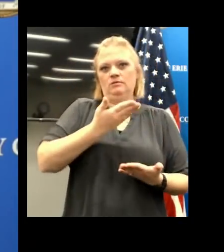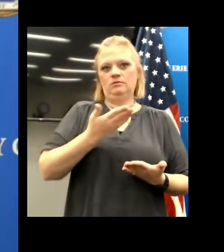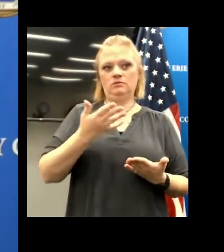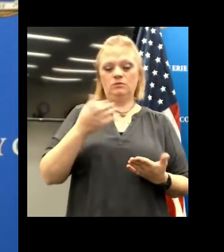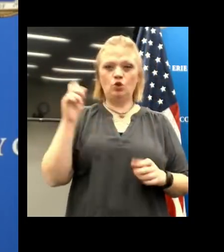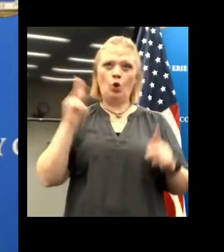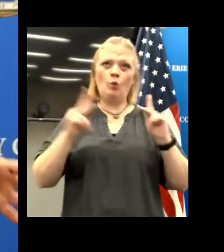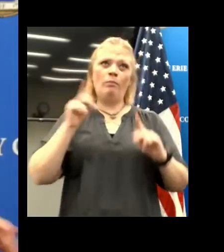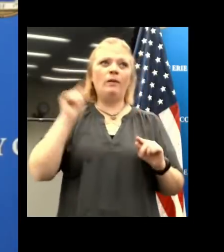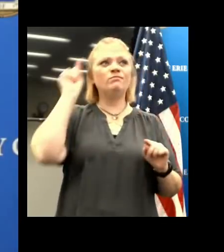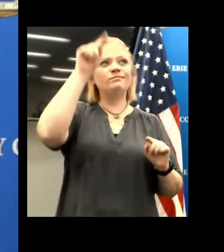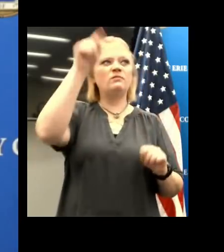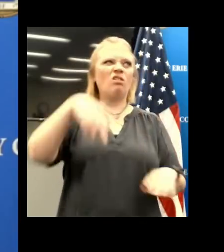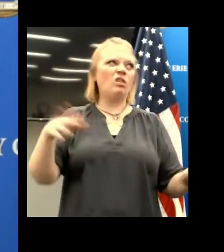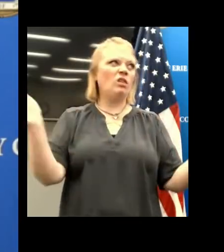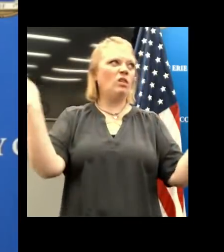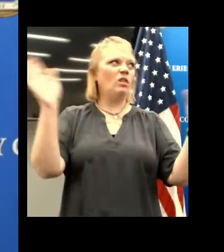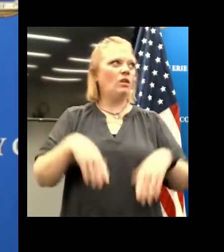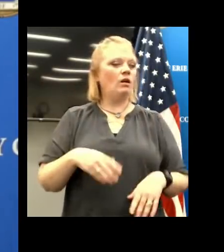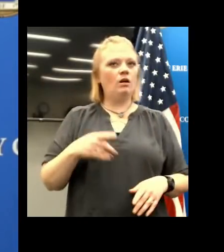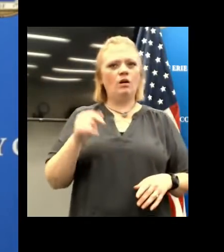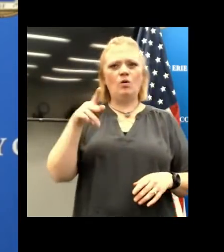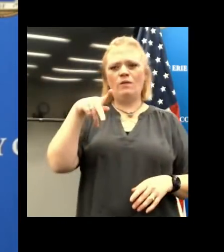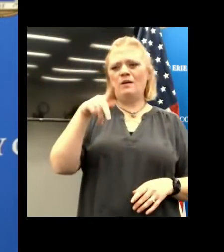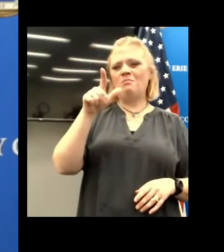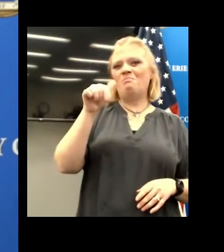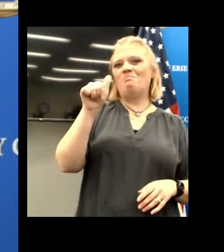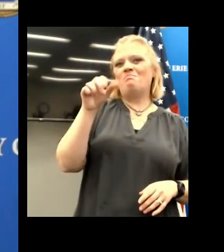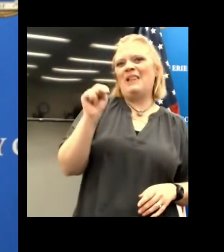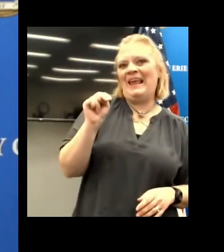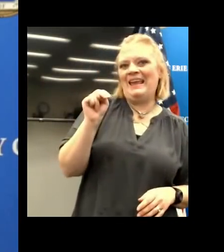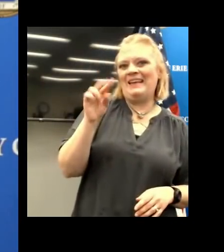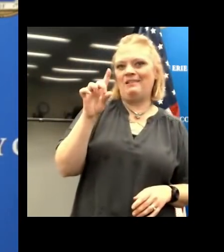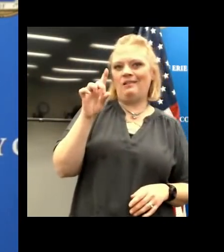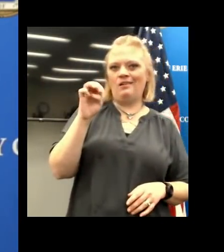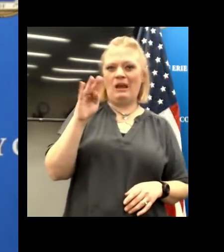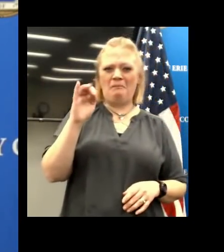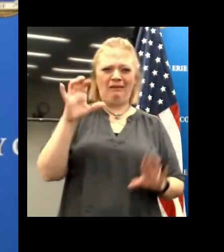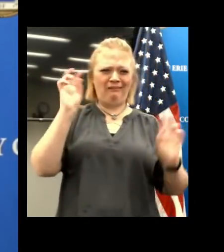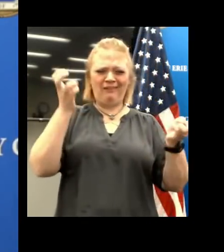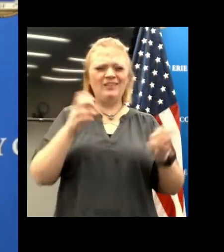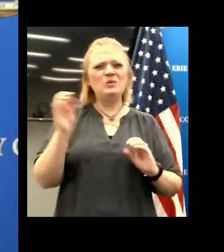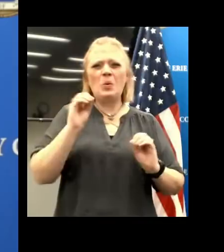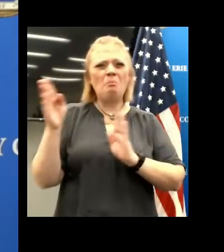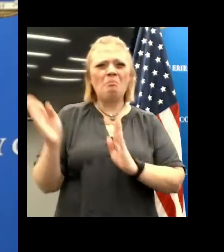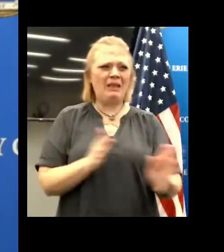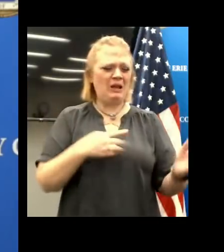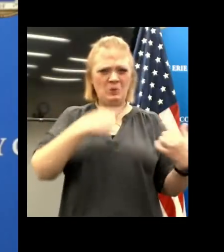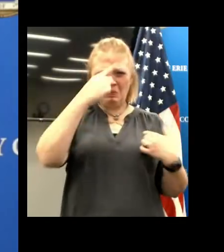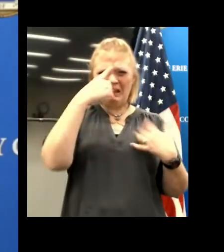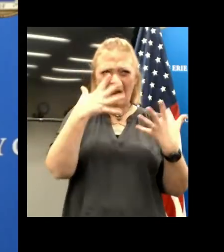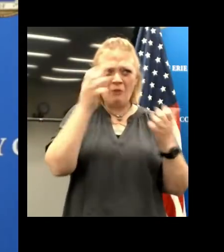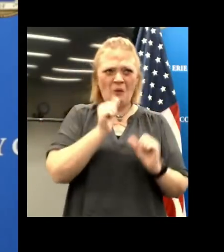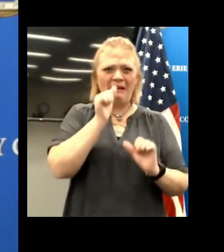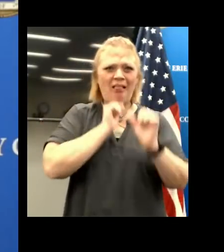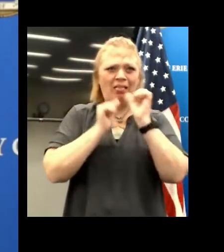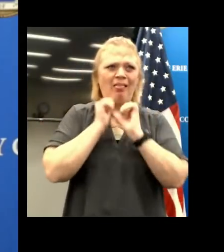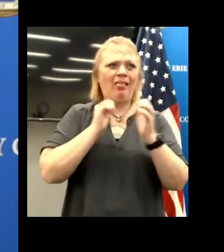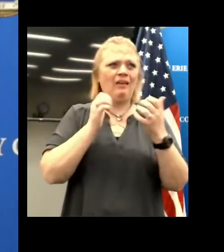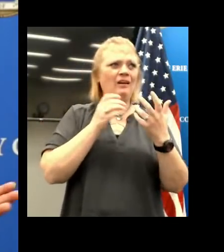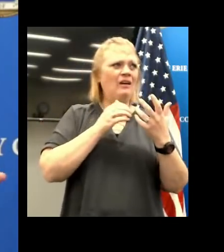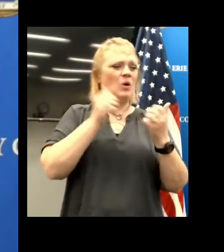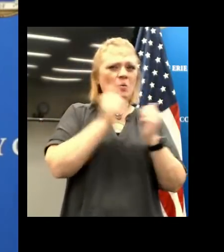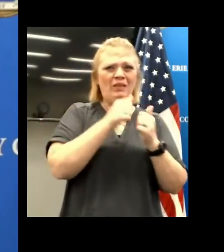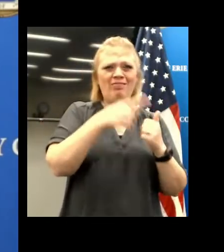out there and say, oh, this is all, you heard the plandemic, there's no plan here. You think I really want to be dealing with this for 9 months now? Do you